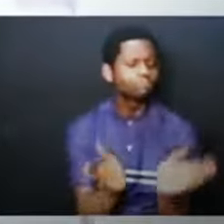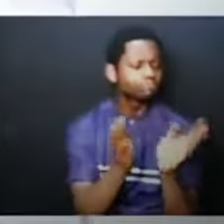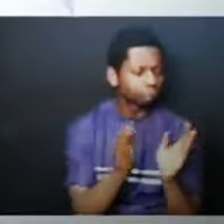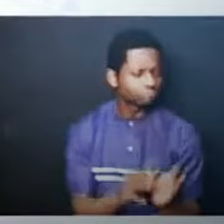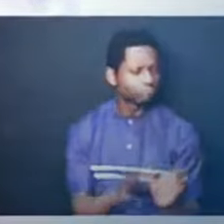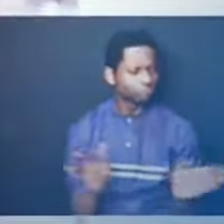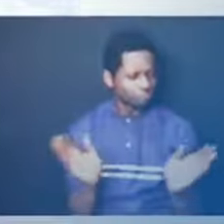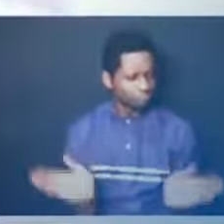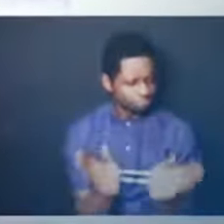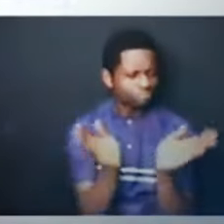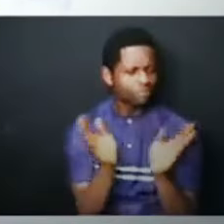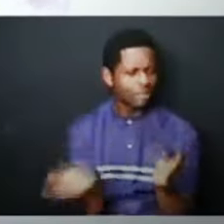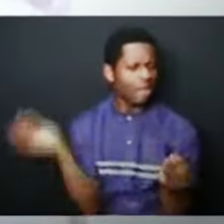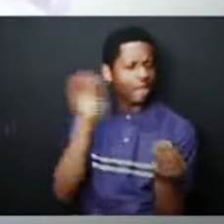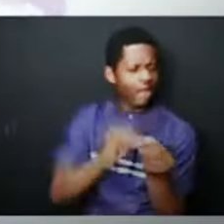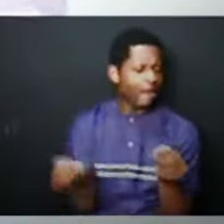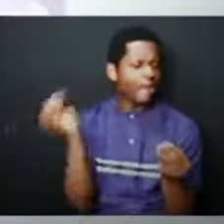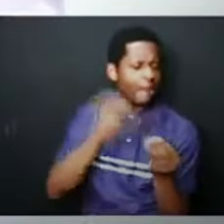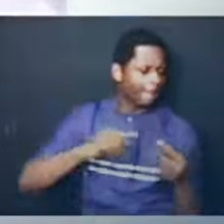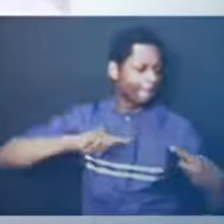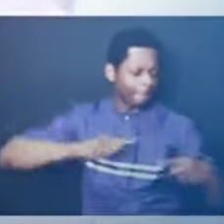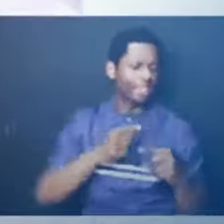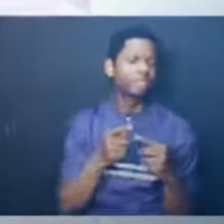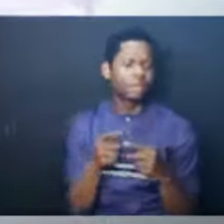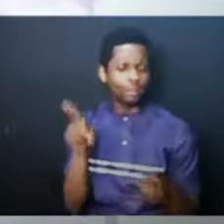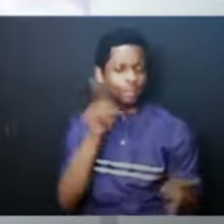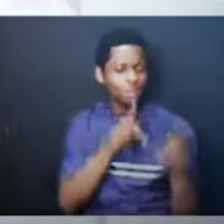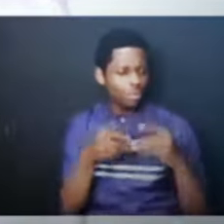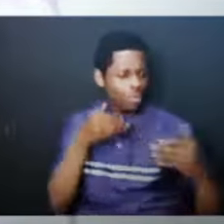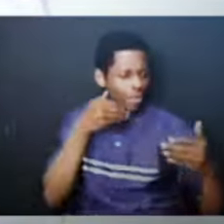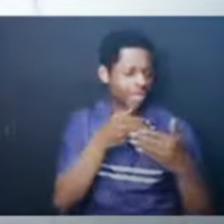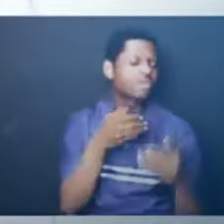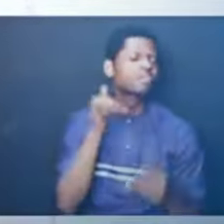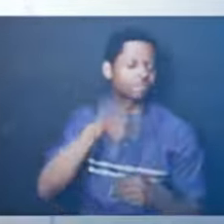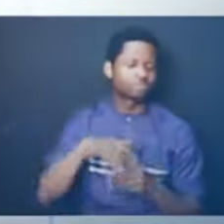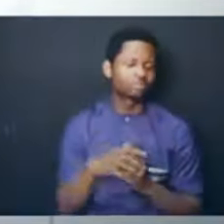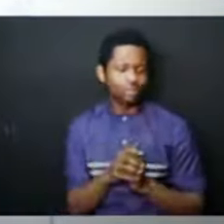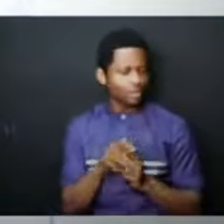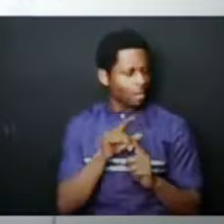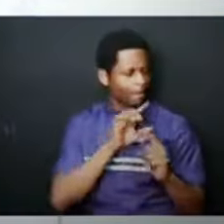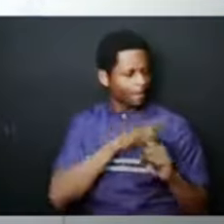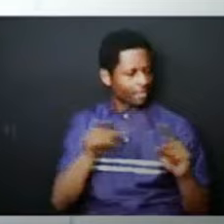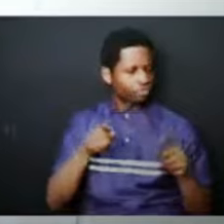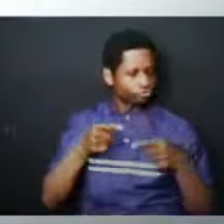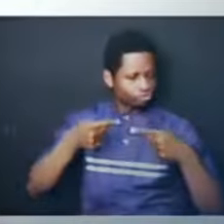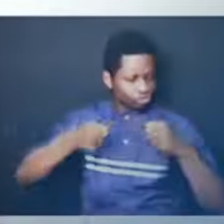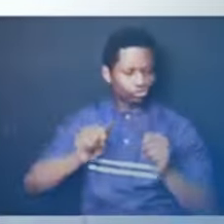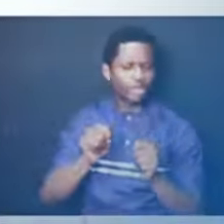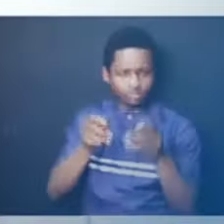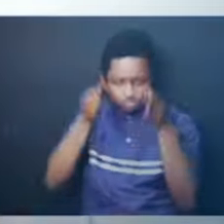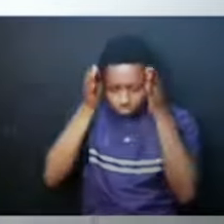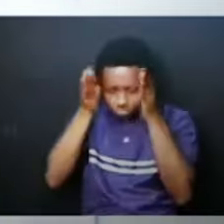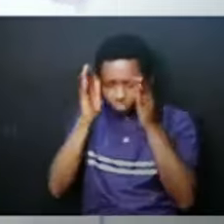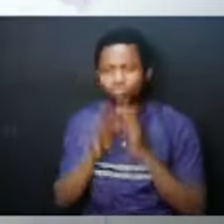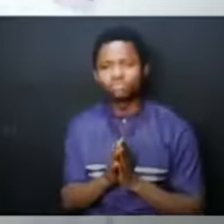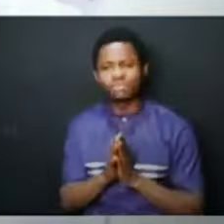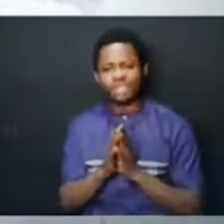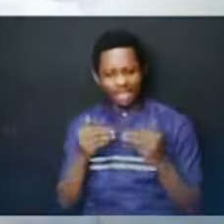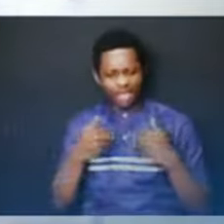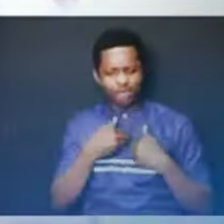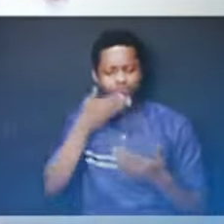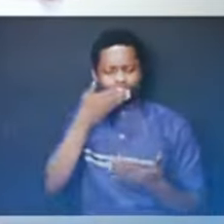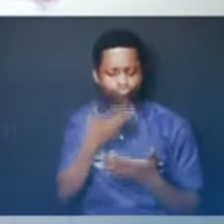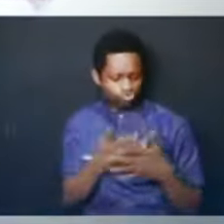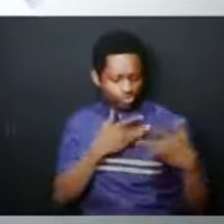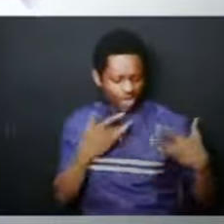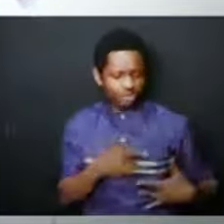no na wo hye yaodie no mukena. Now stay your course. Omodia hwe ni mutin. And have a good heart. Na